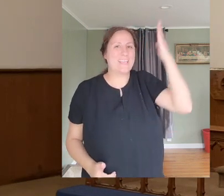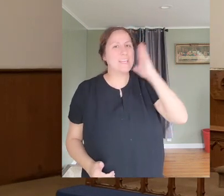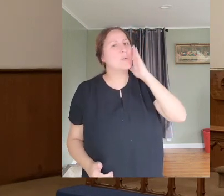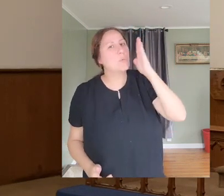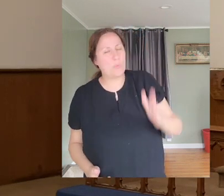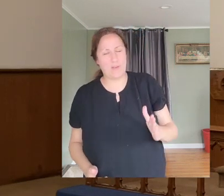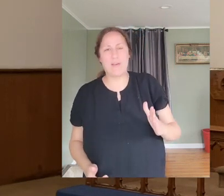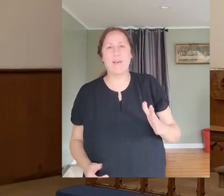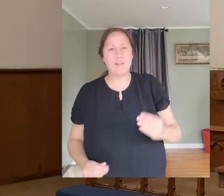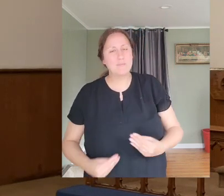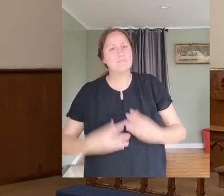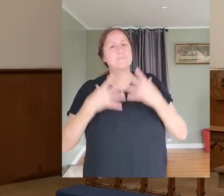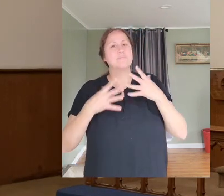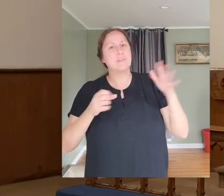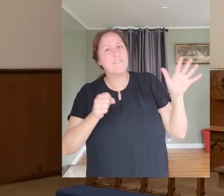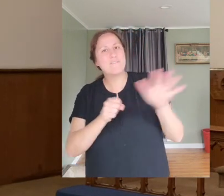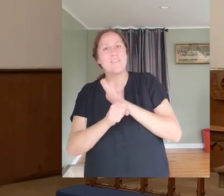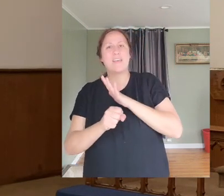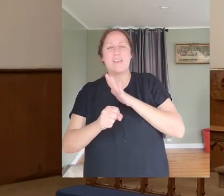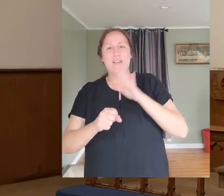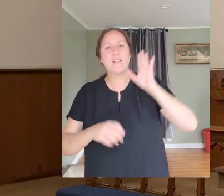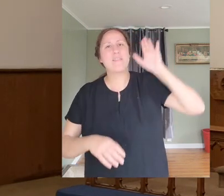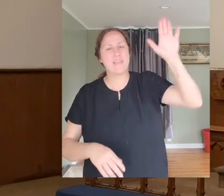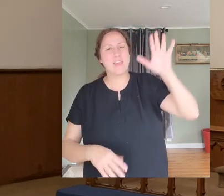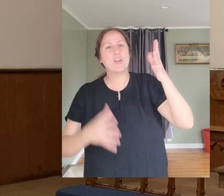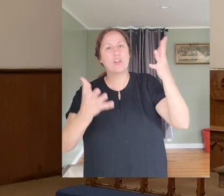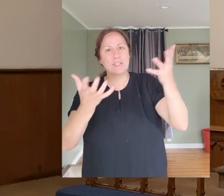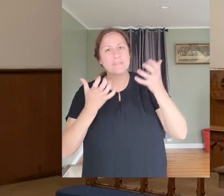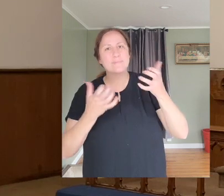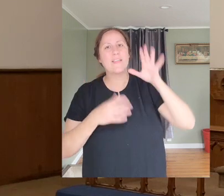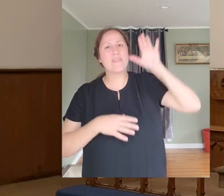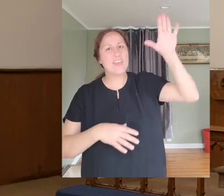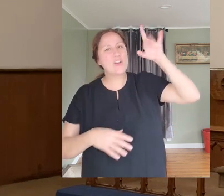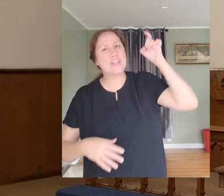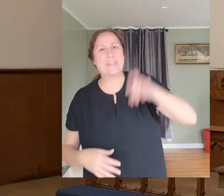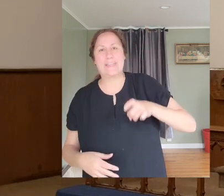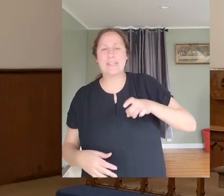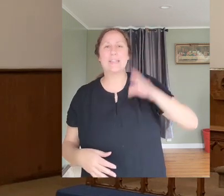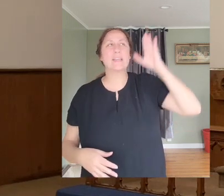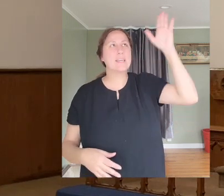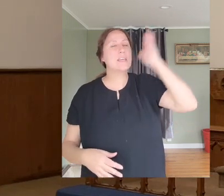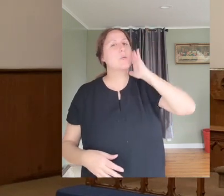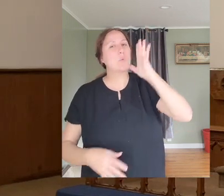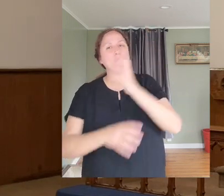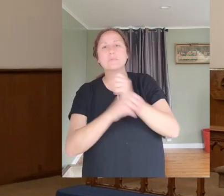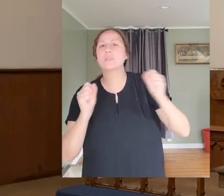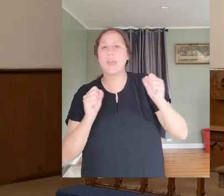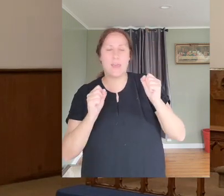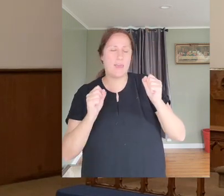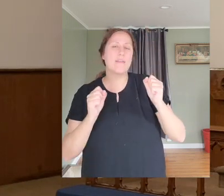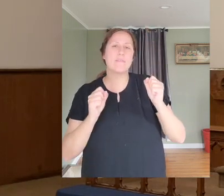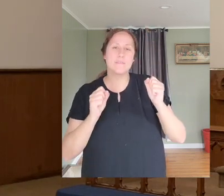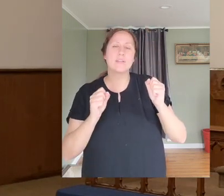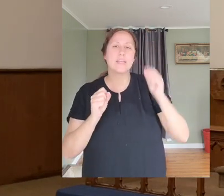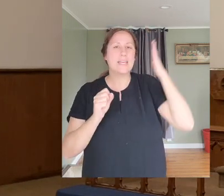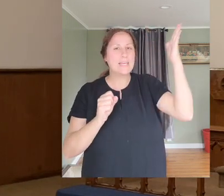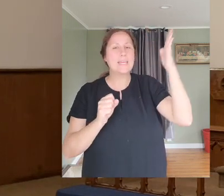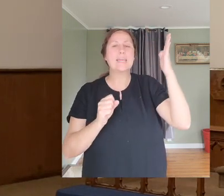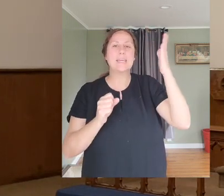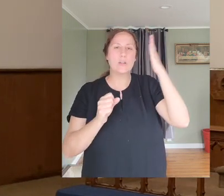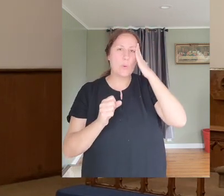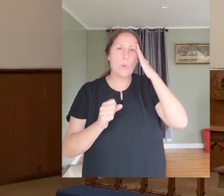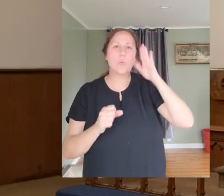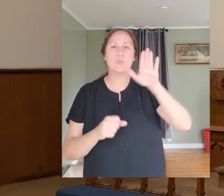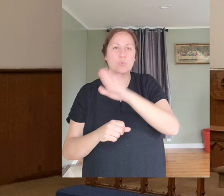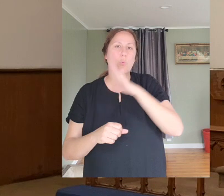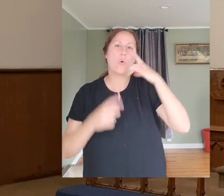fulfill the desire of those who fear him. He will hear their cry and save them. For the Lord preserves all who love